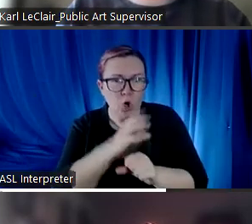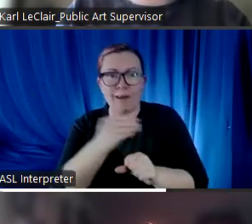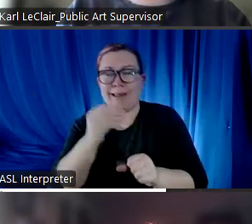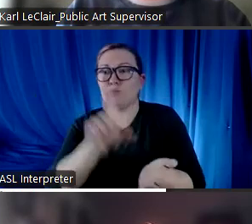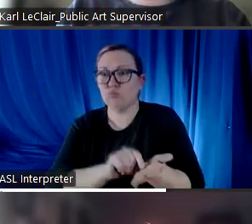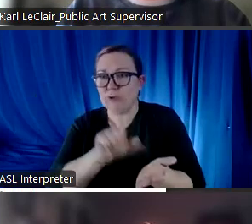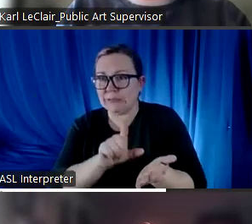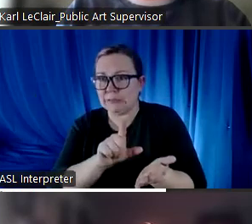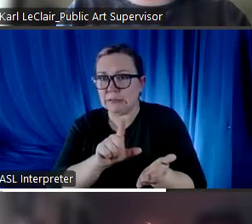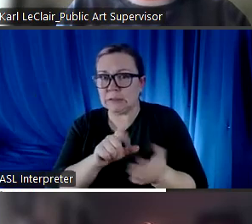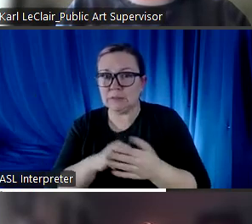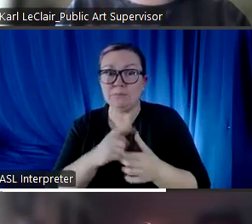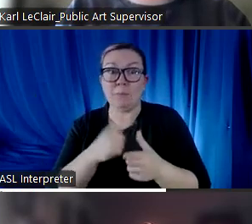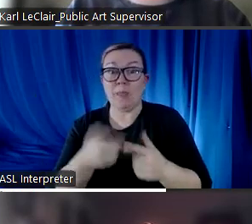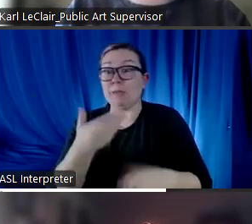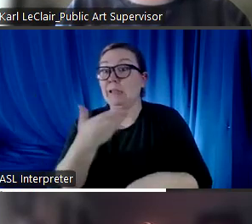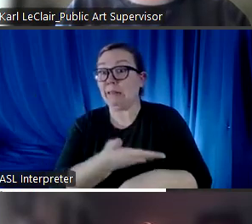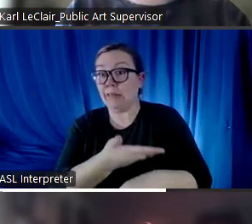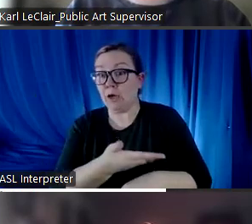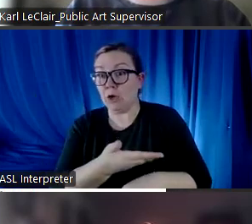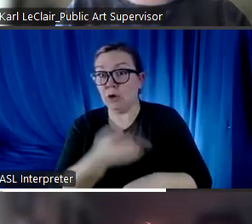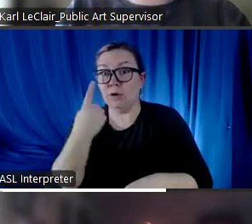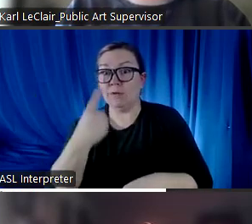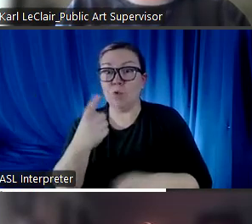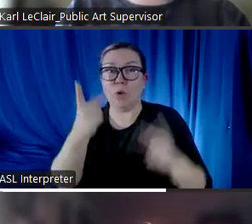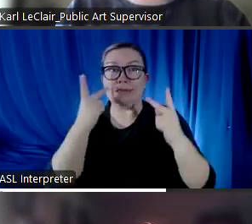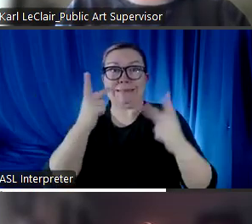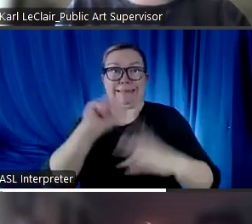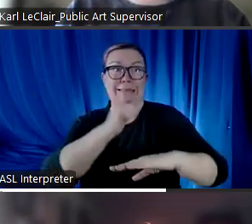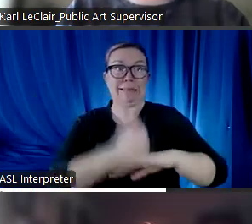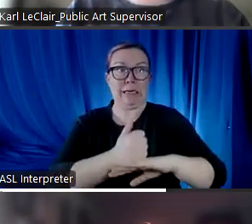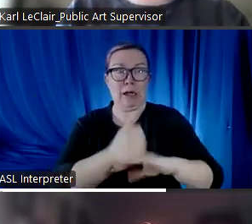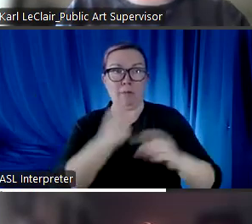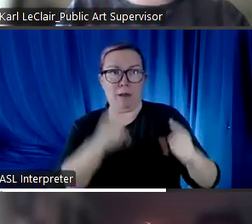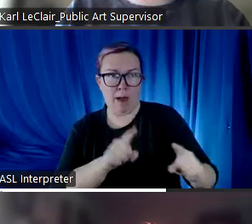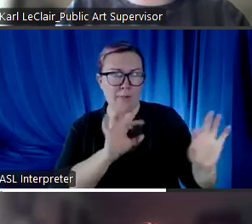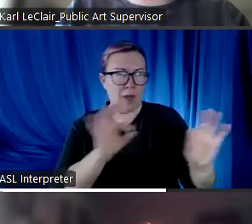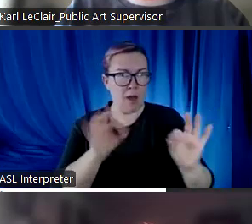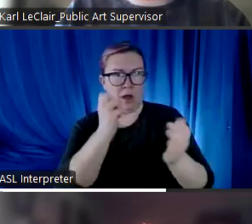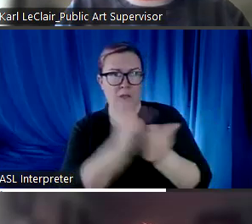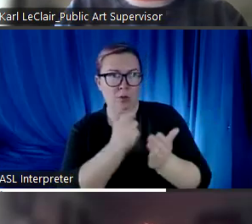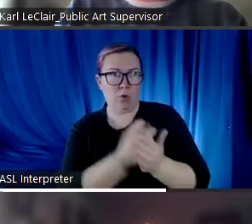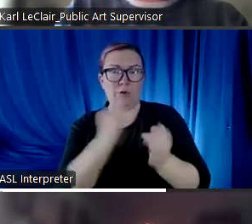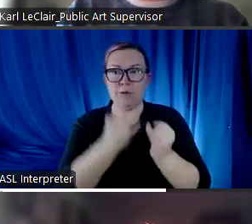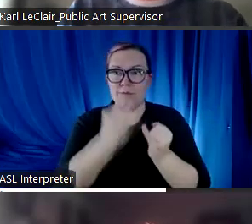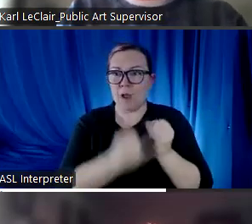then being on site for seeing the installation happen and approving the final artwork at the